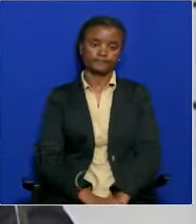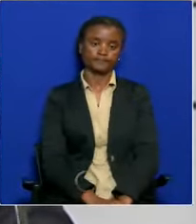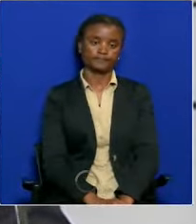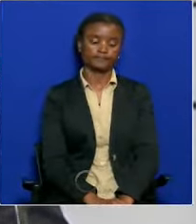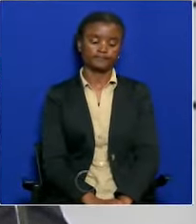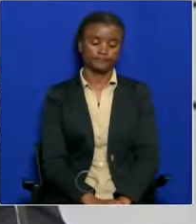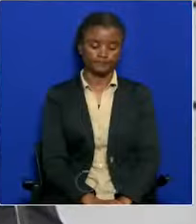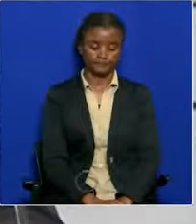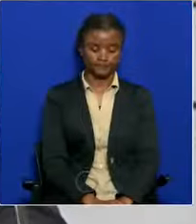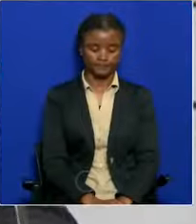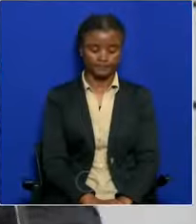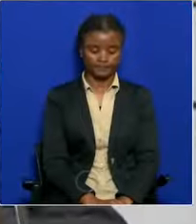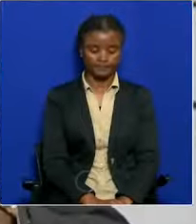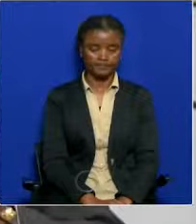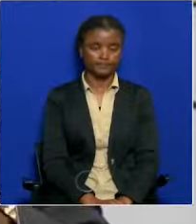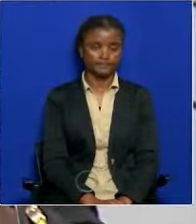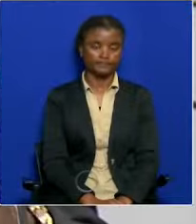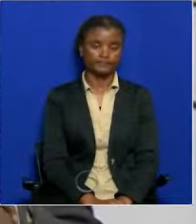and